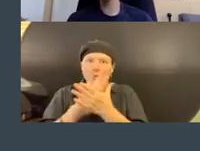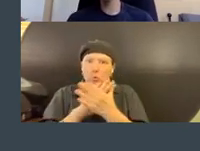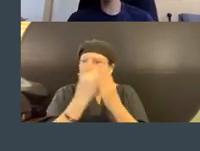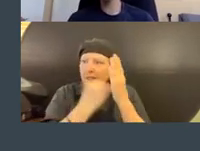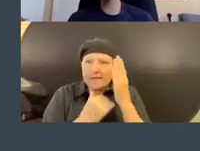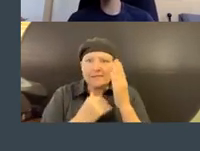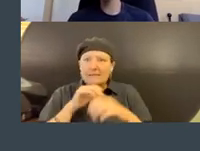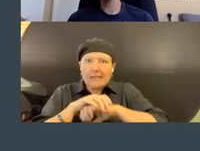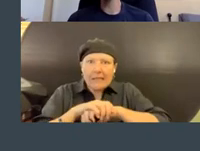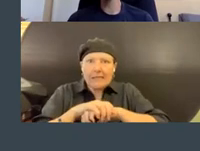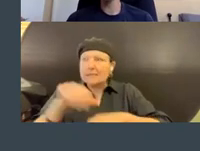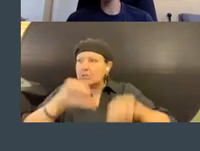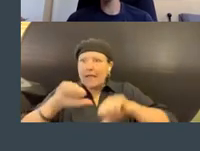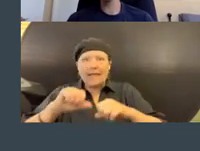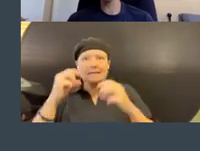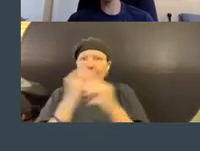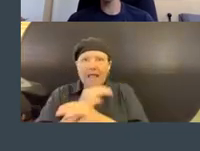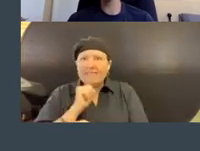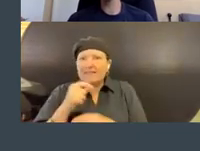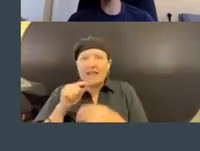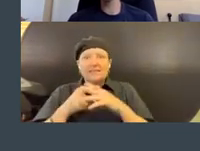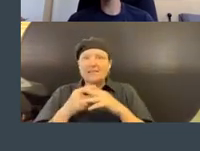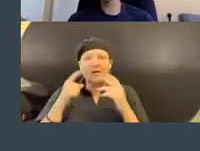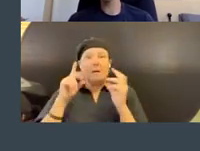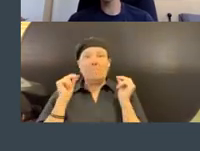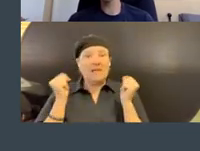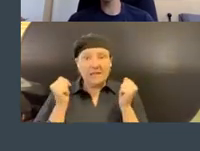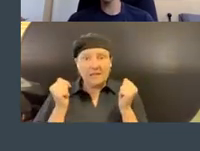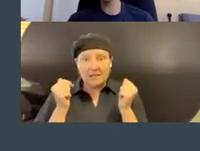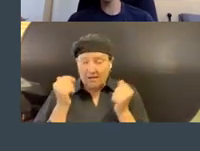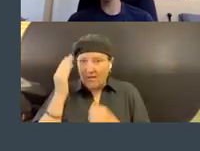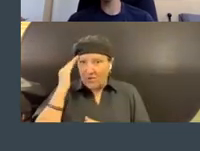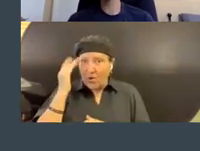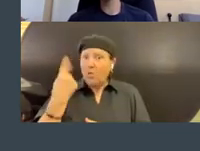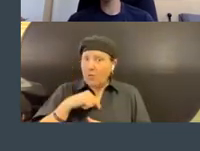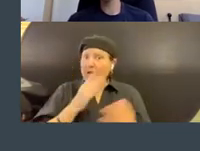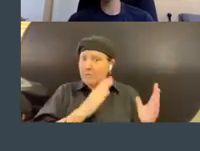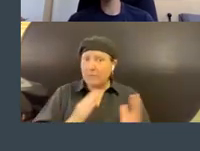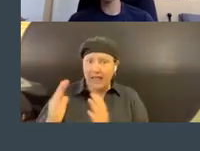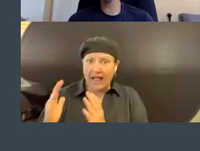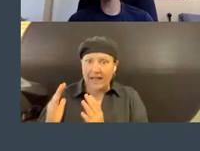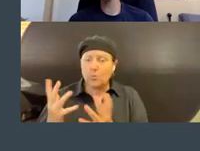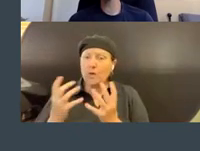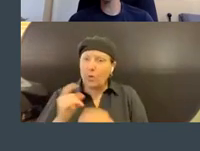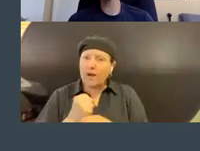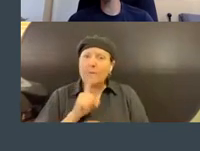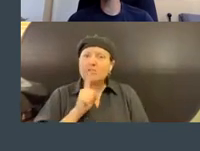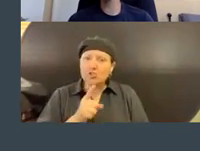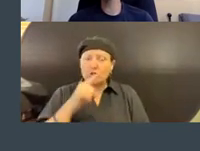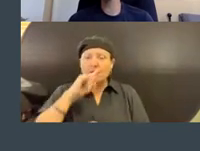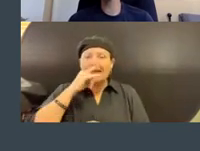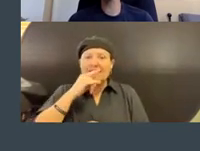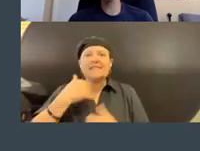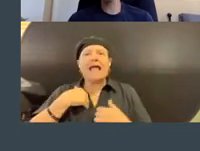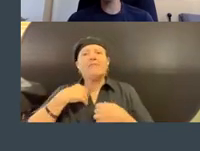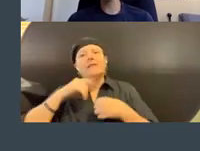lessons, know that it's something that we've planned out and want to make sure that our kids have sort of a soft launch into